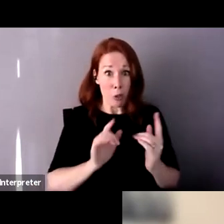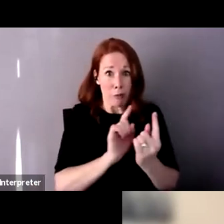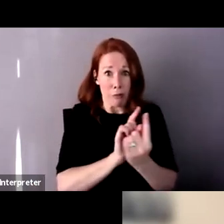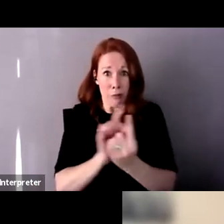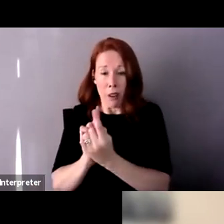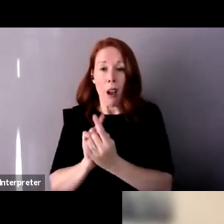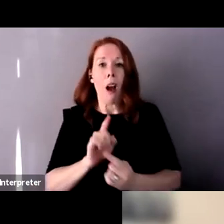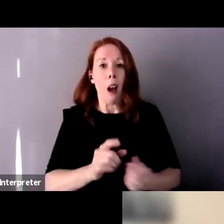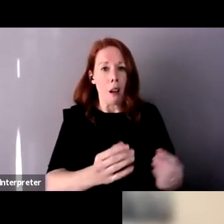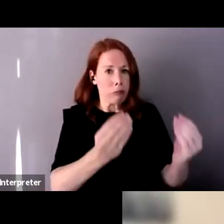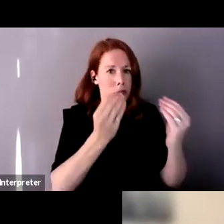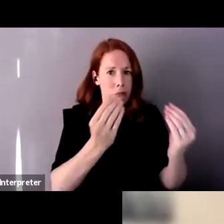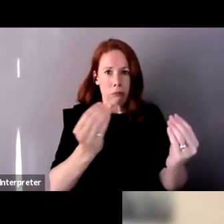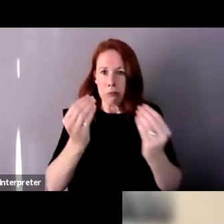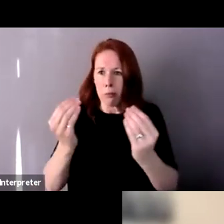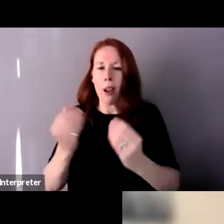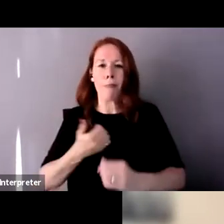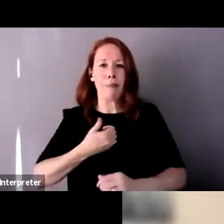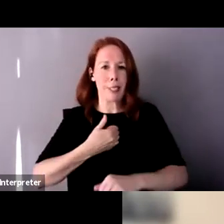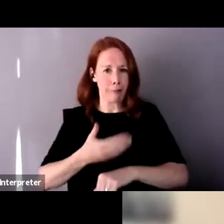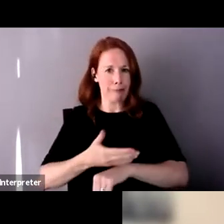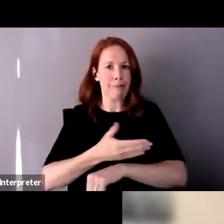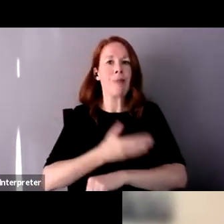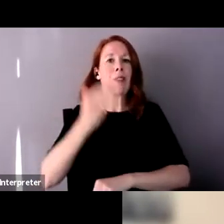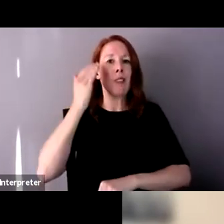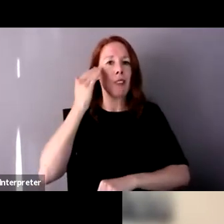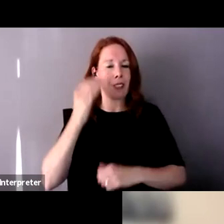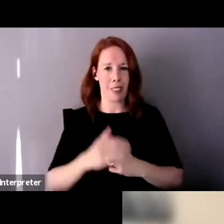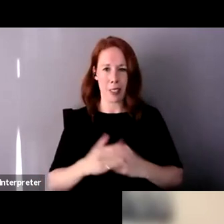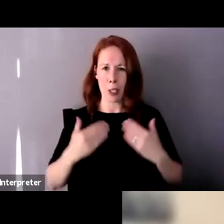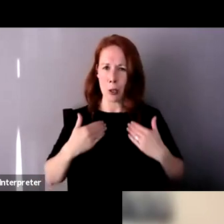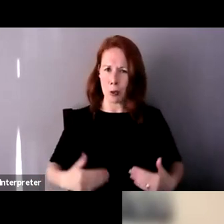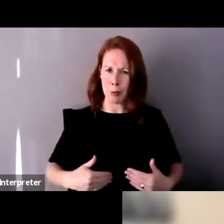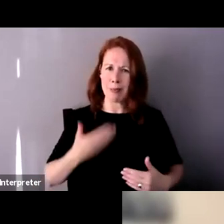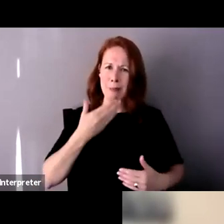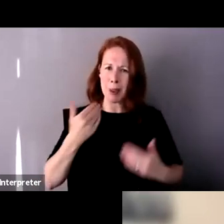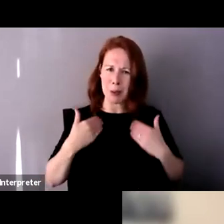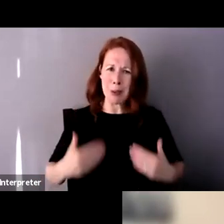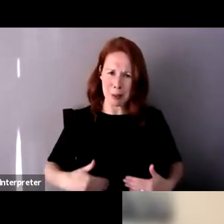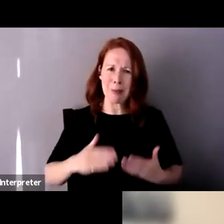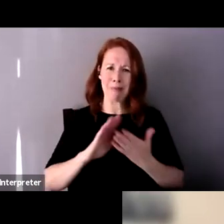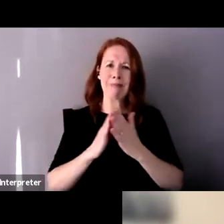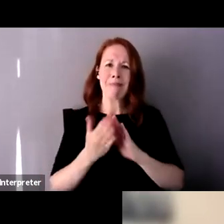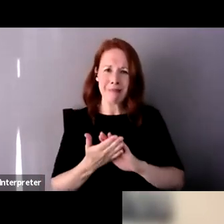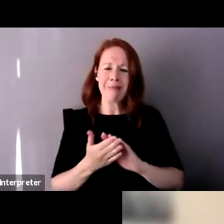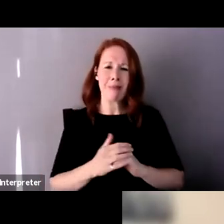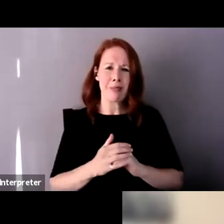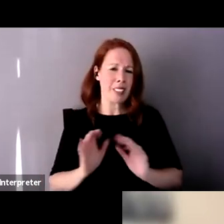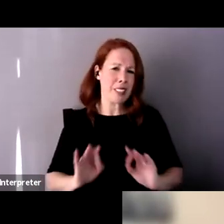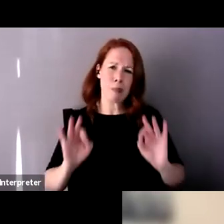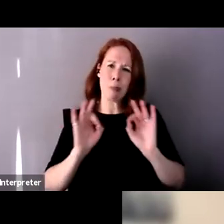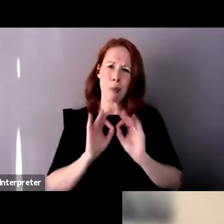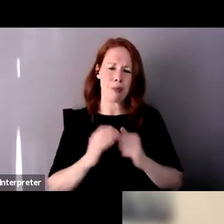only helps me be better in terms of, you know, just my humanity at the end of the day. And that's so important,